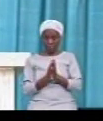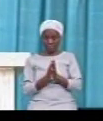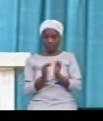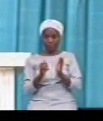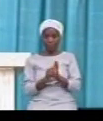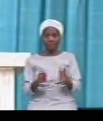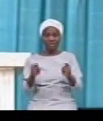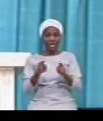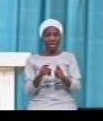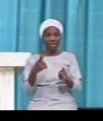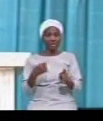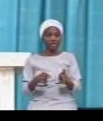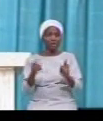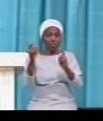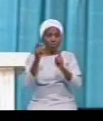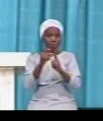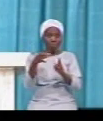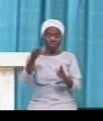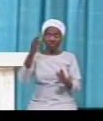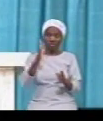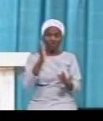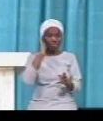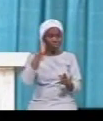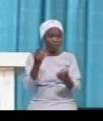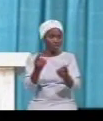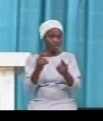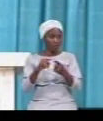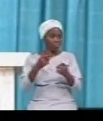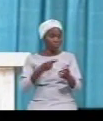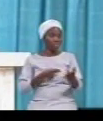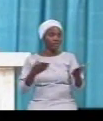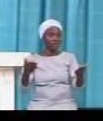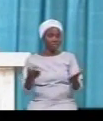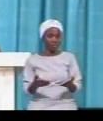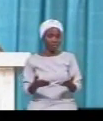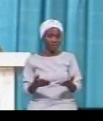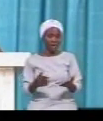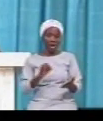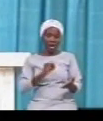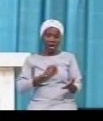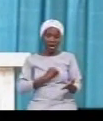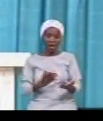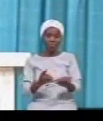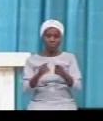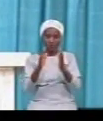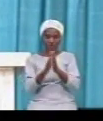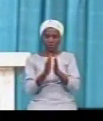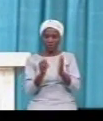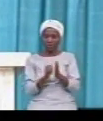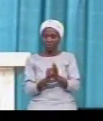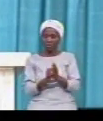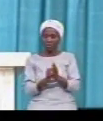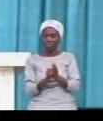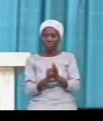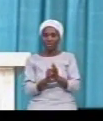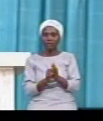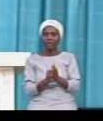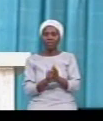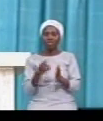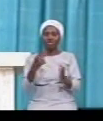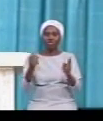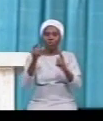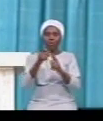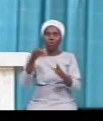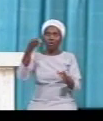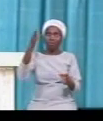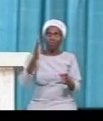God is going to be ministered here, that it will not fall to the ground. I want to pray that God will give us the grace that will mix that word with faith and